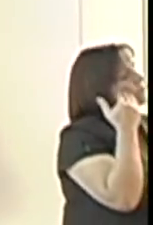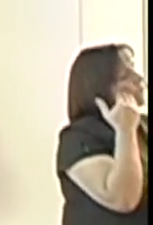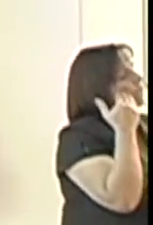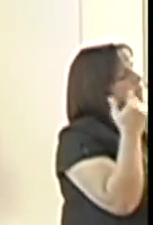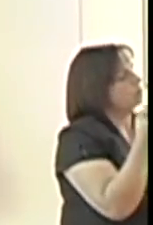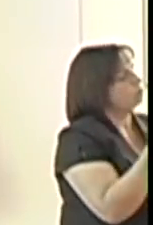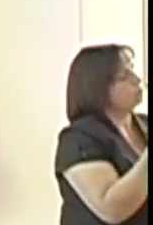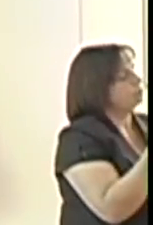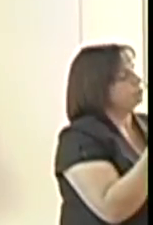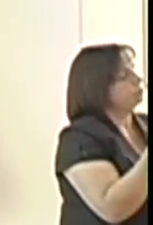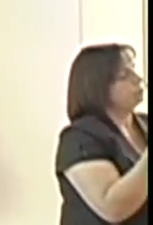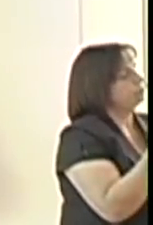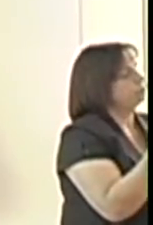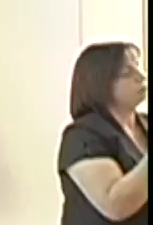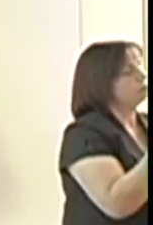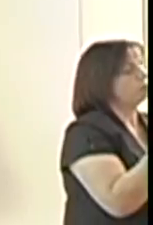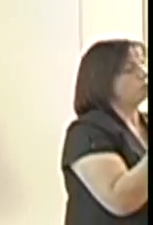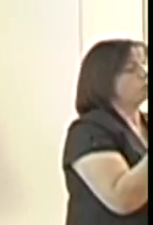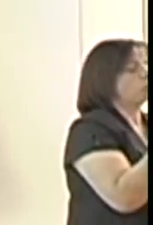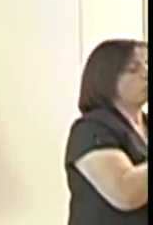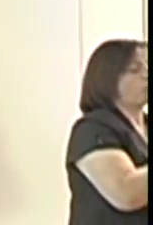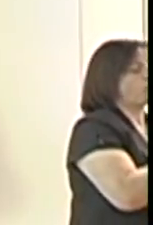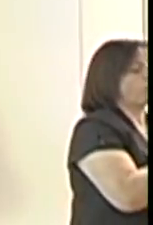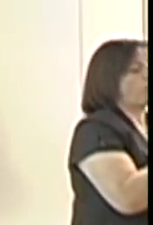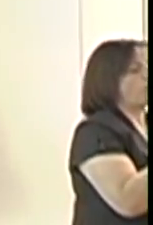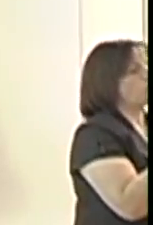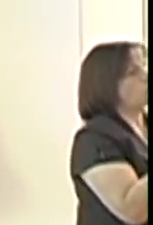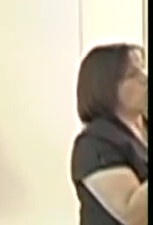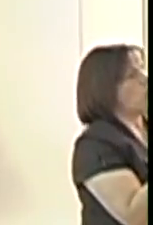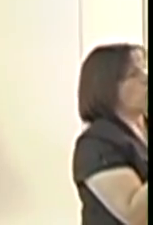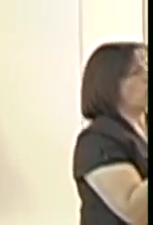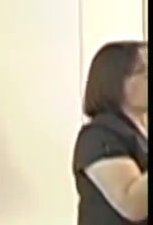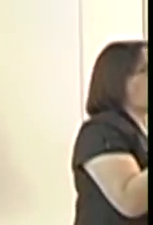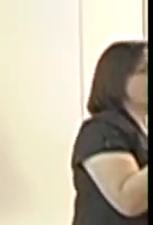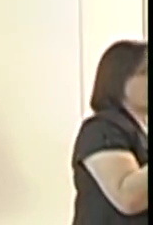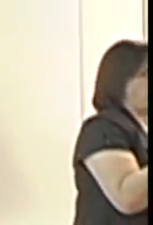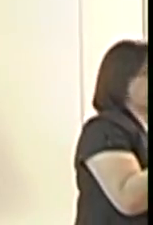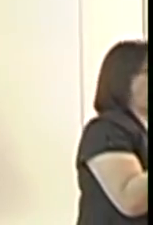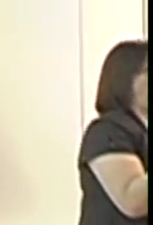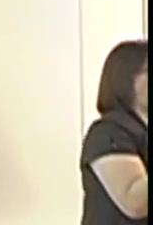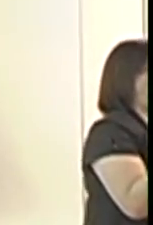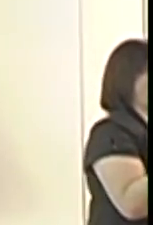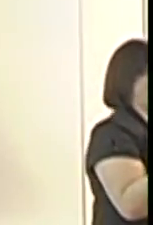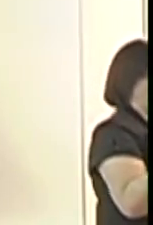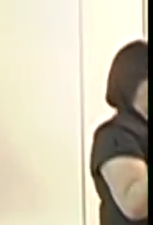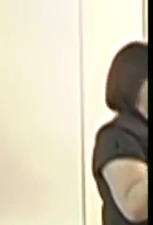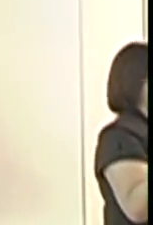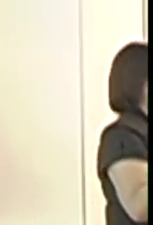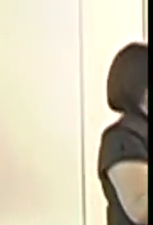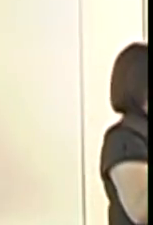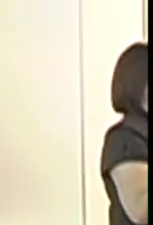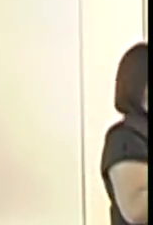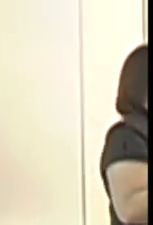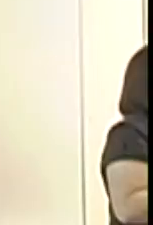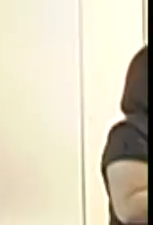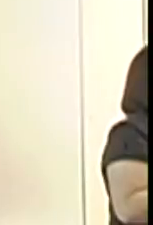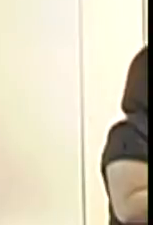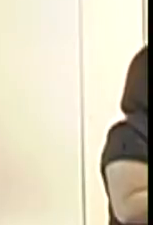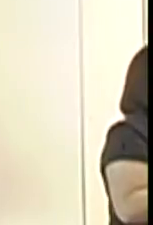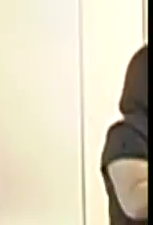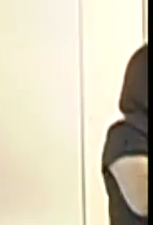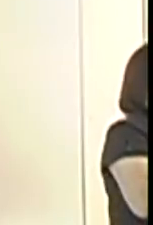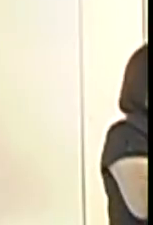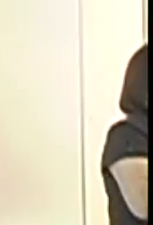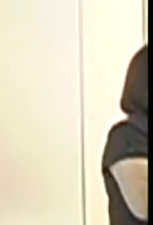evidence of independent control of 2 or perhaps more articulators in sign, suggesting that there may be 2